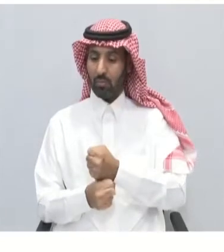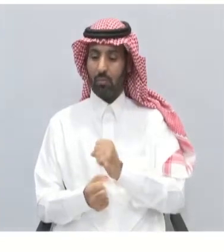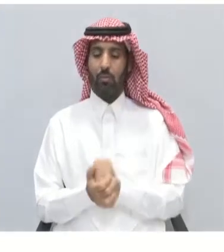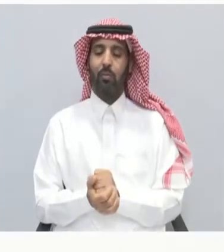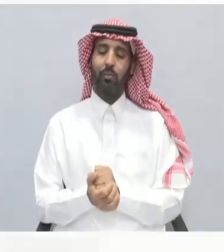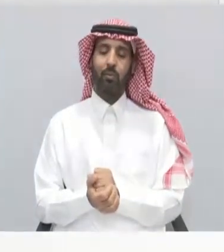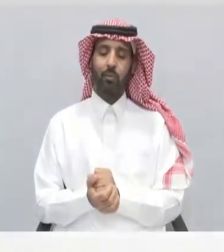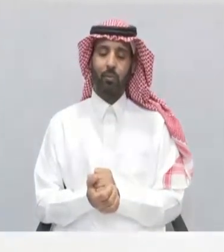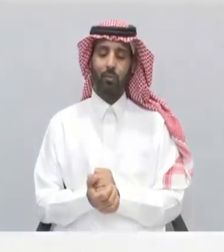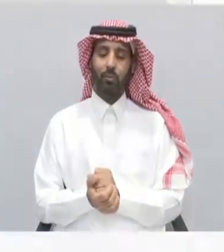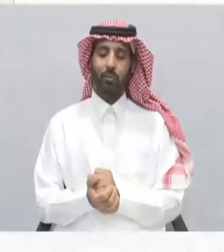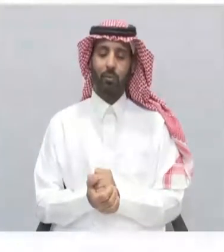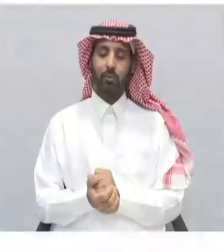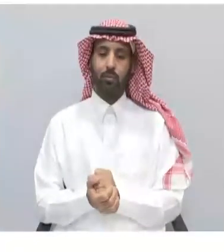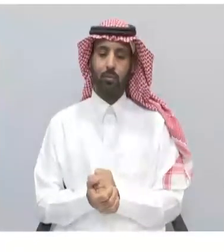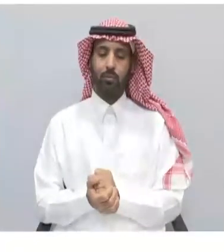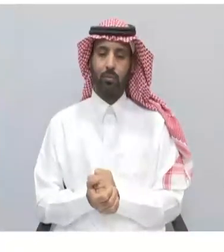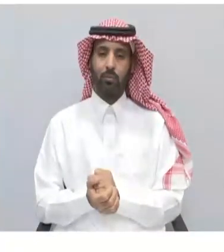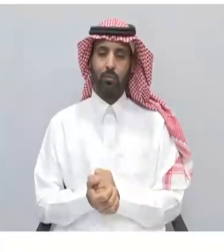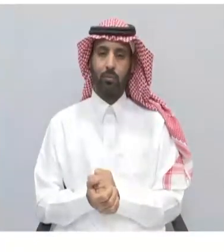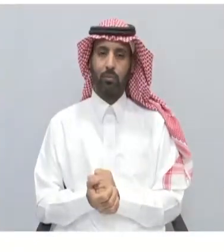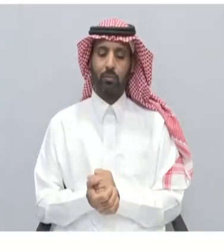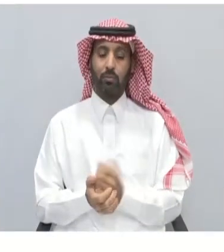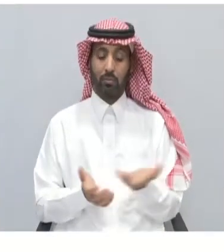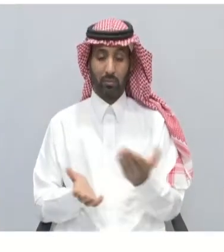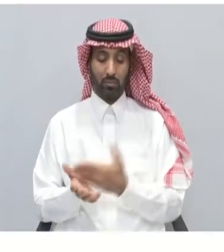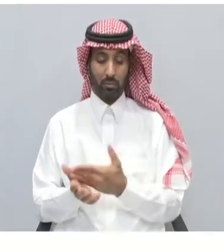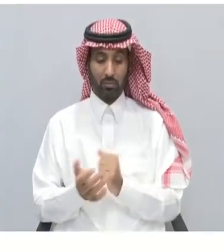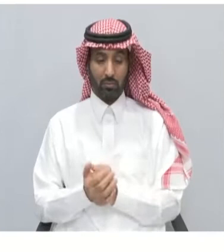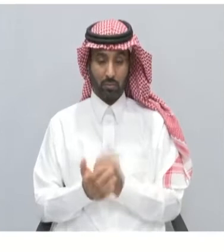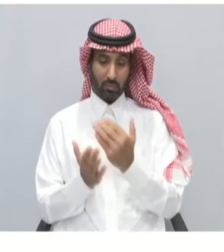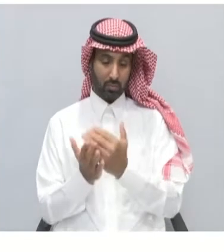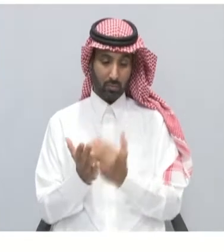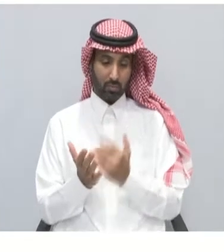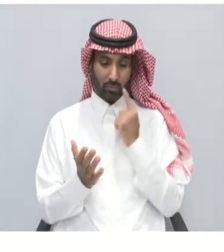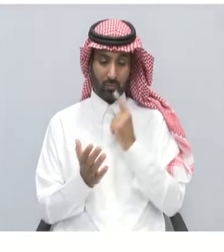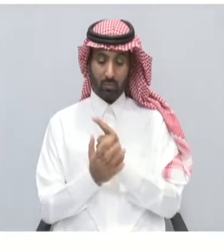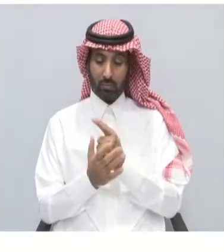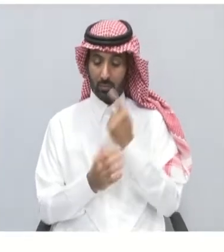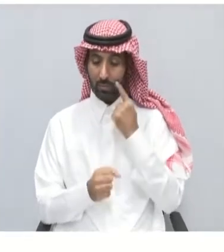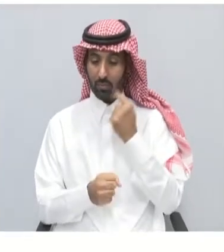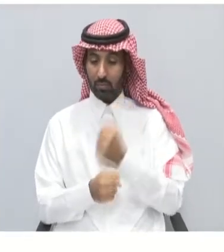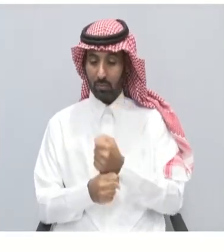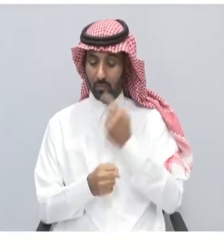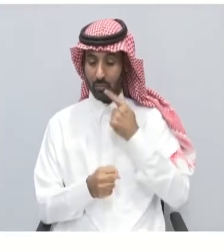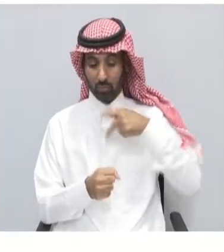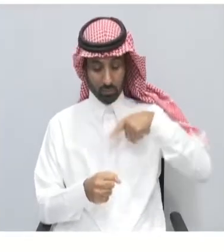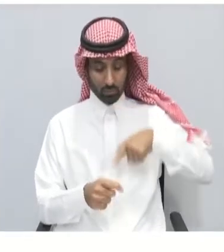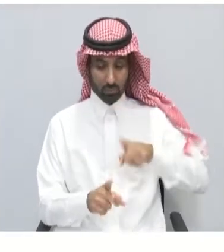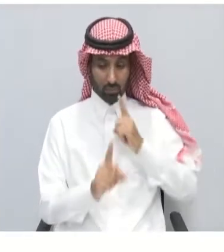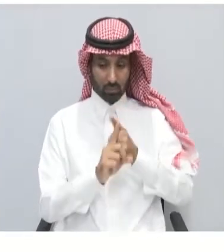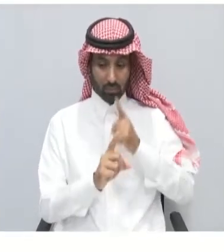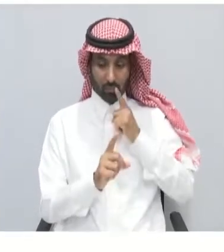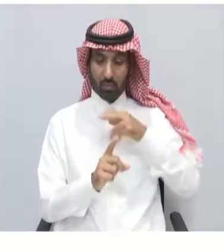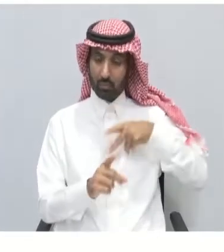else to answer. This is the meaning of it. Let's see the other list. People who stand in the way of others who want to use an